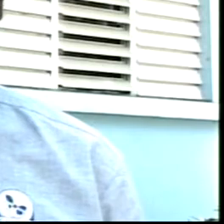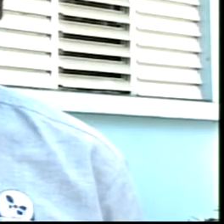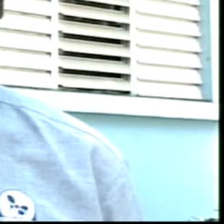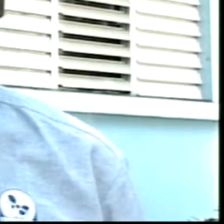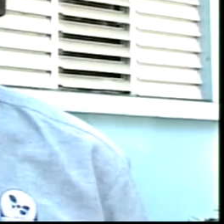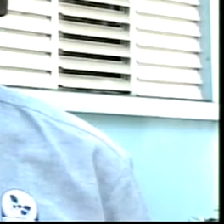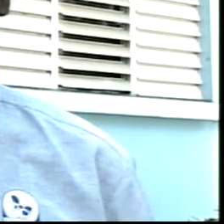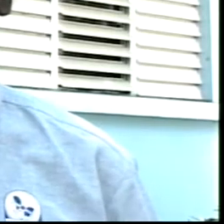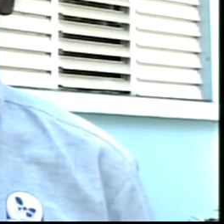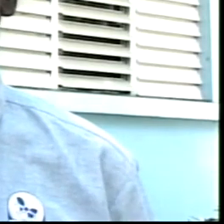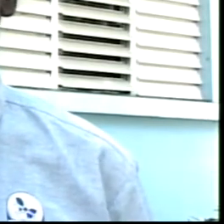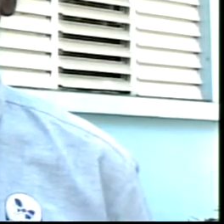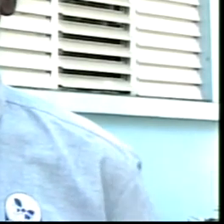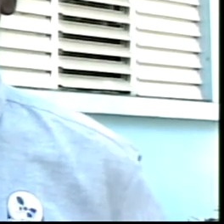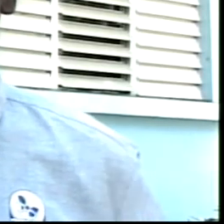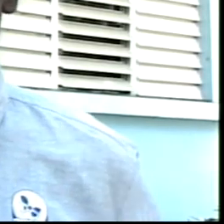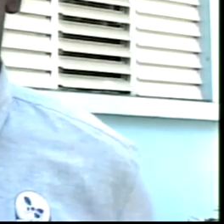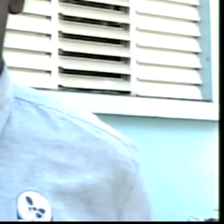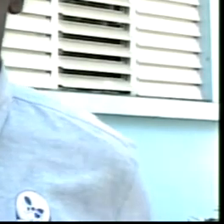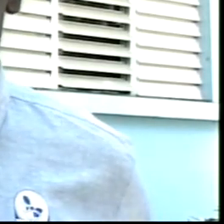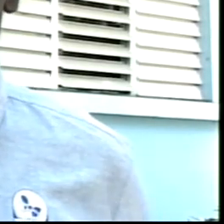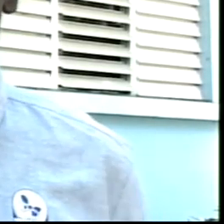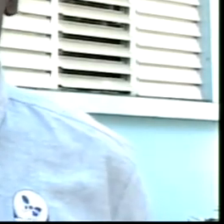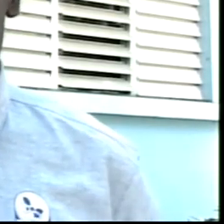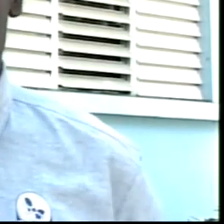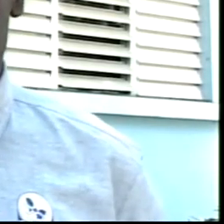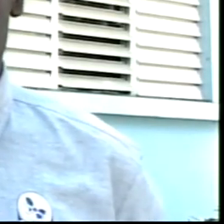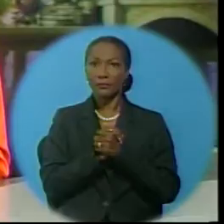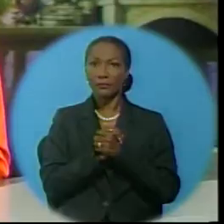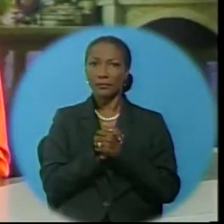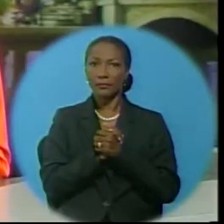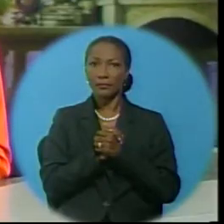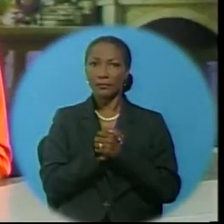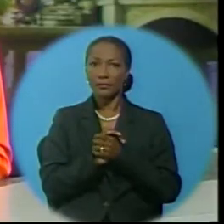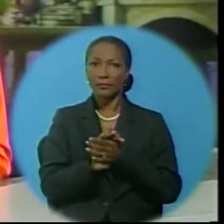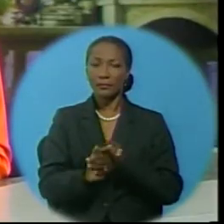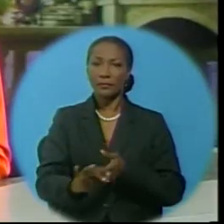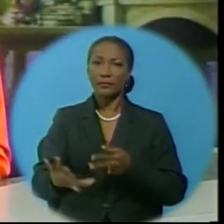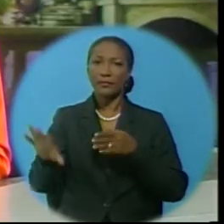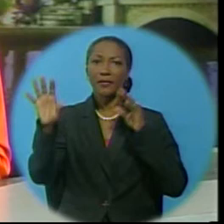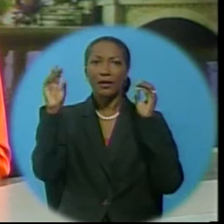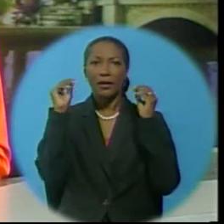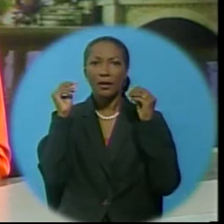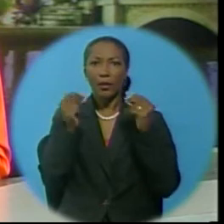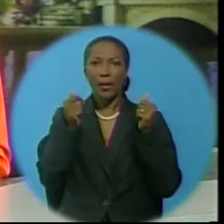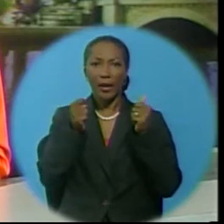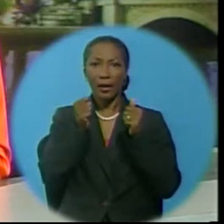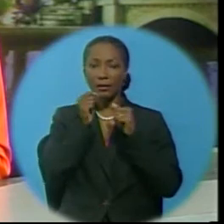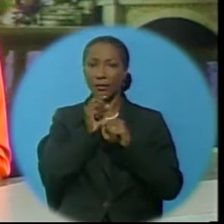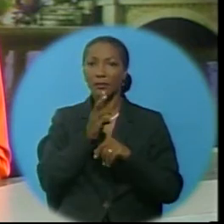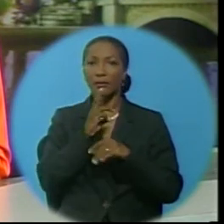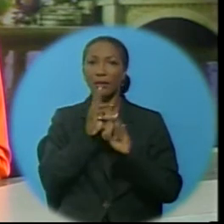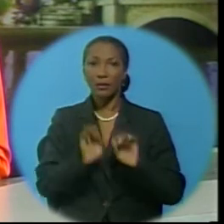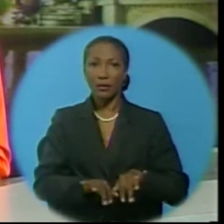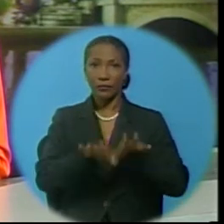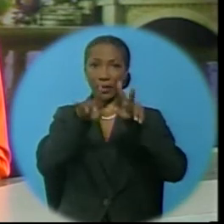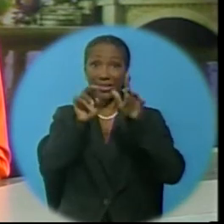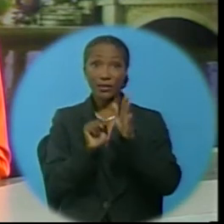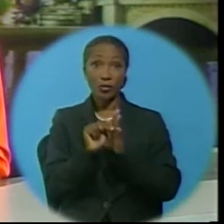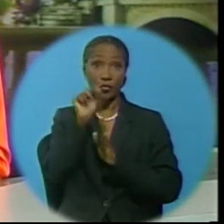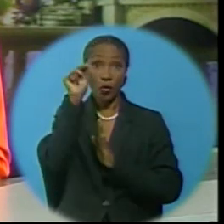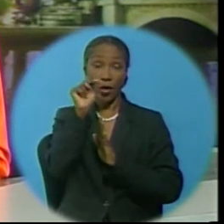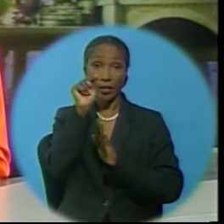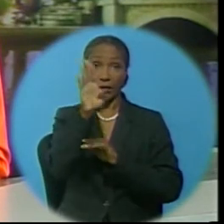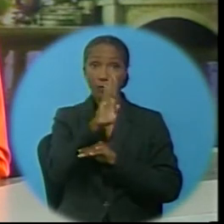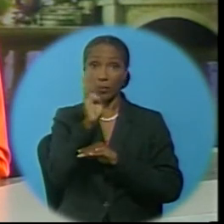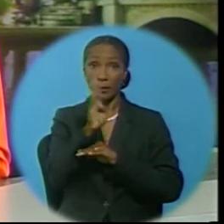hope that the government sees this as an important matter to be addressed. Flash flooding in the north of the island this afternoon